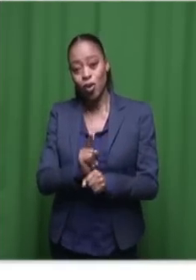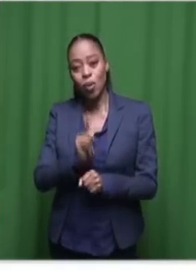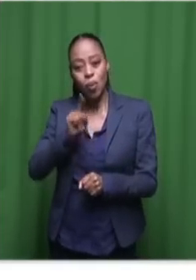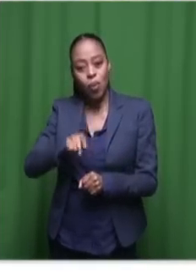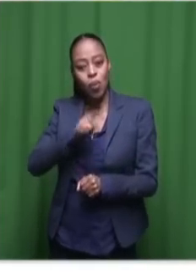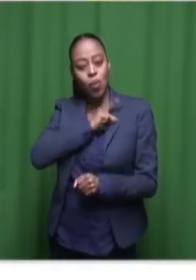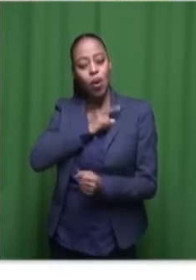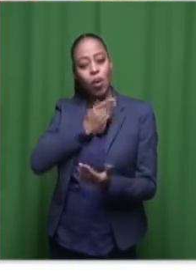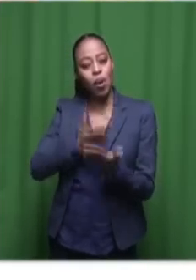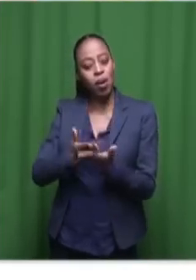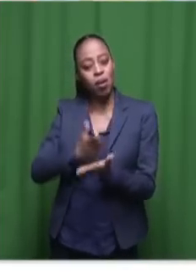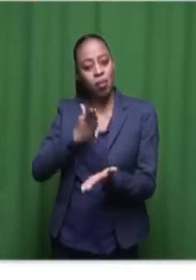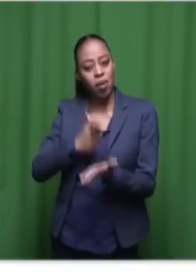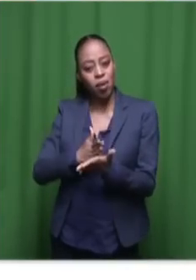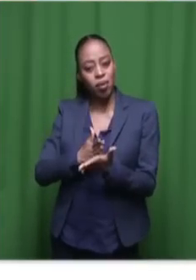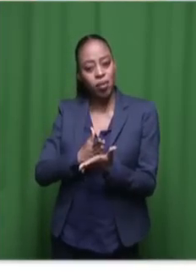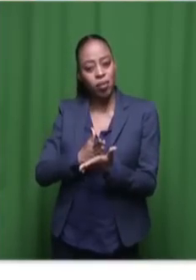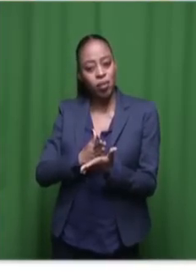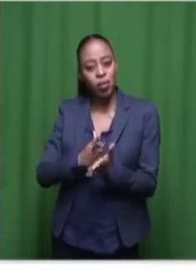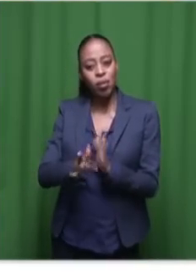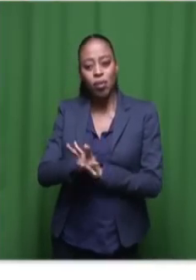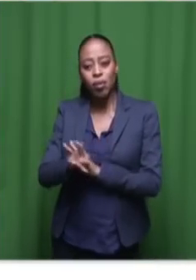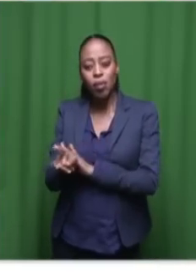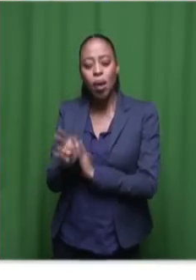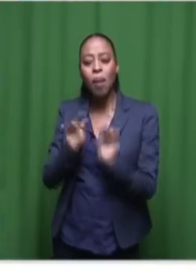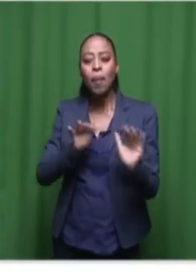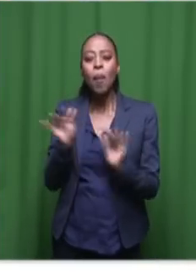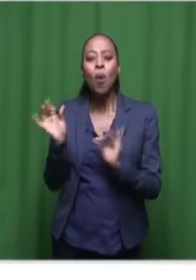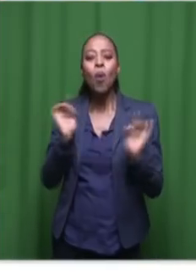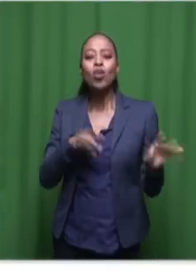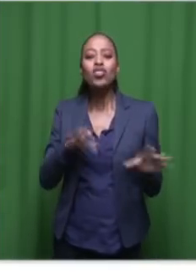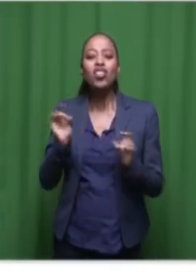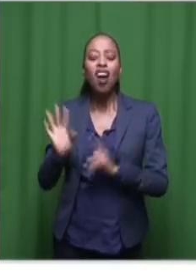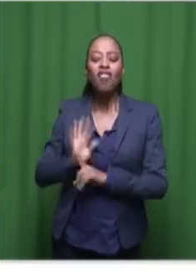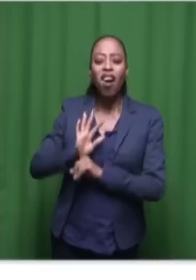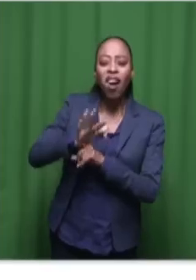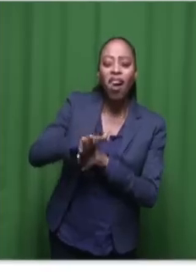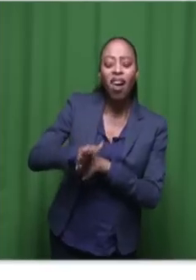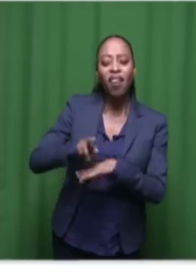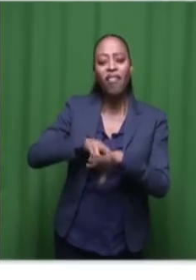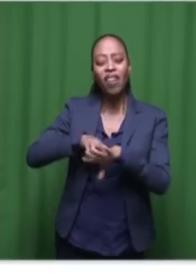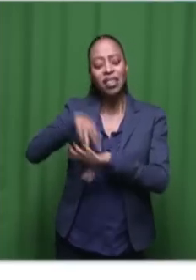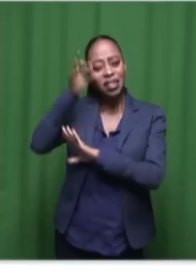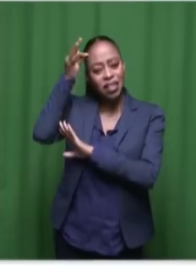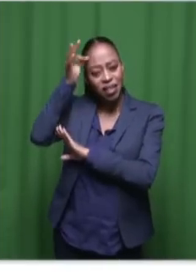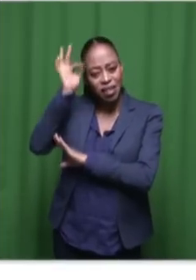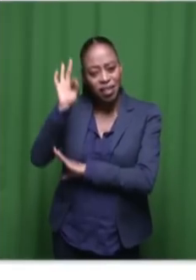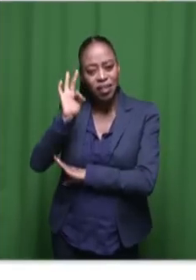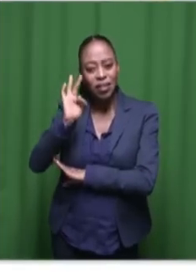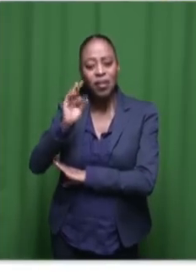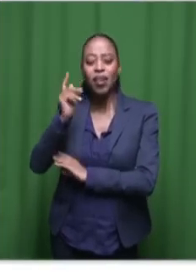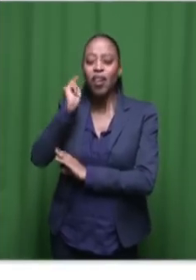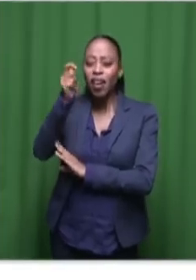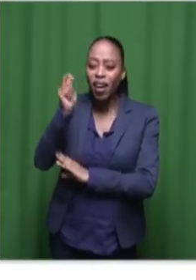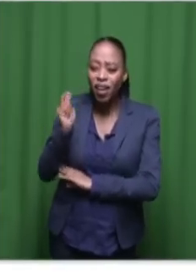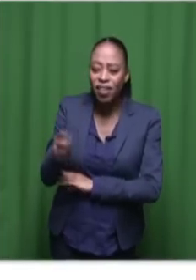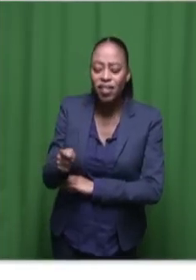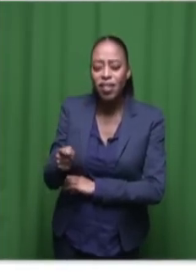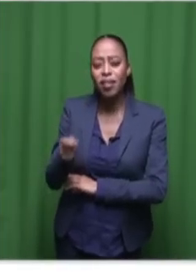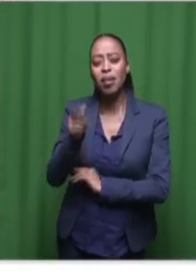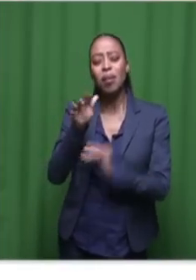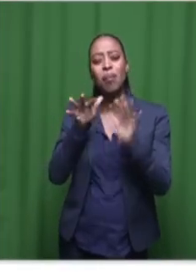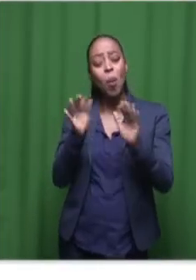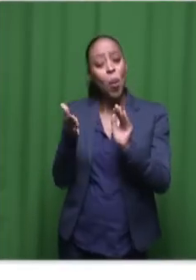ensure that those who suffered during the colonial rule, who can forget people in Kenya who